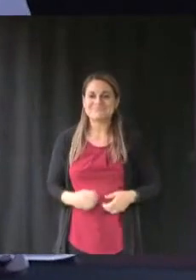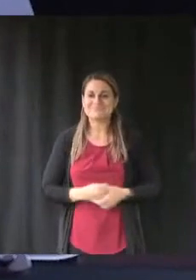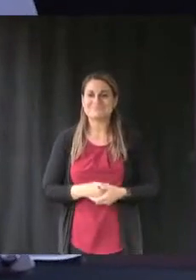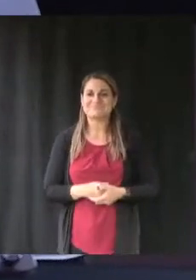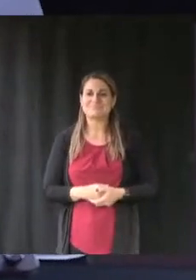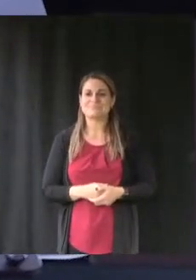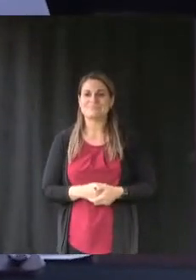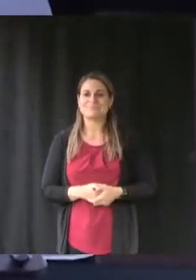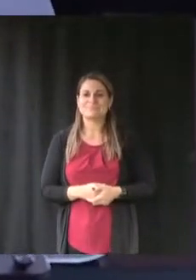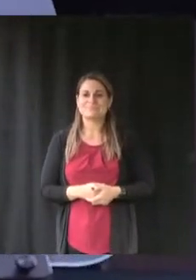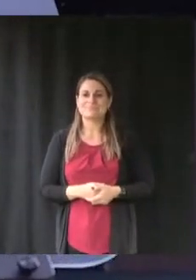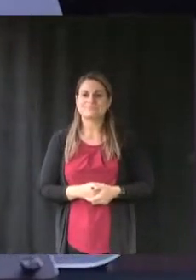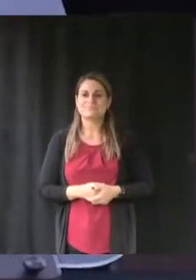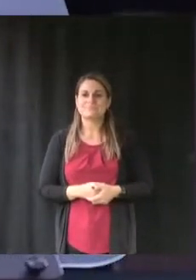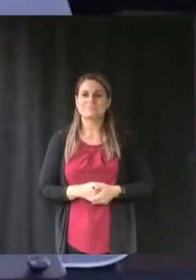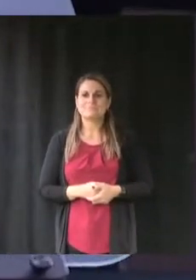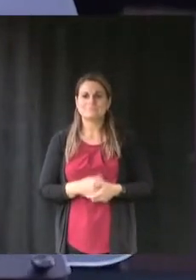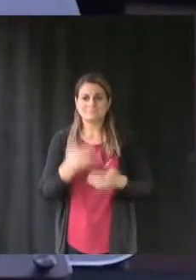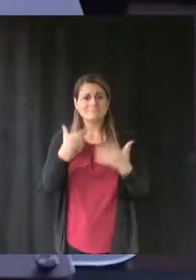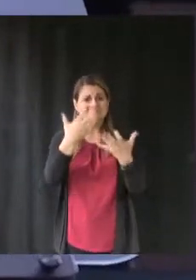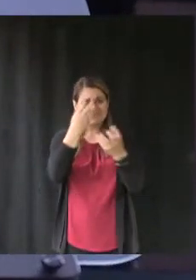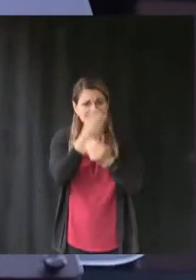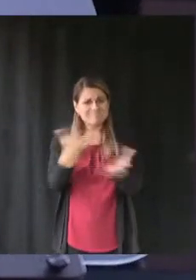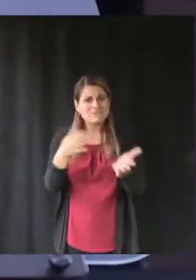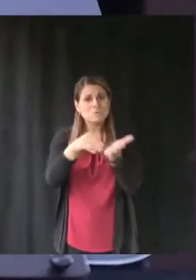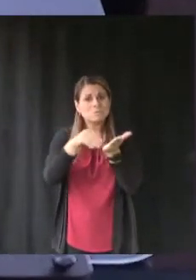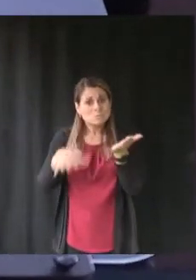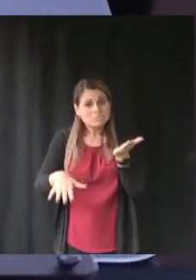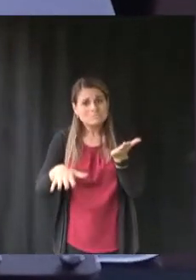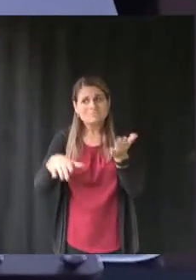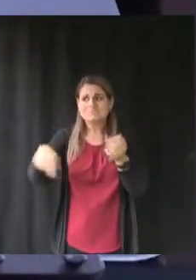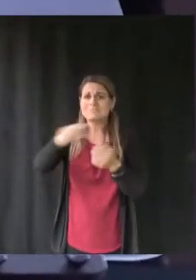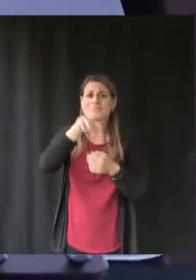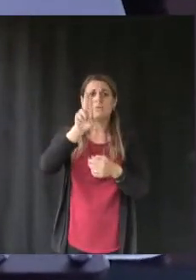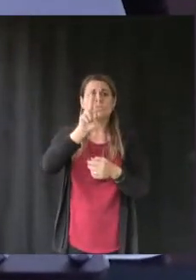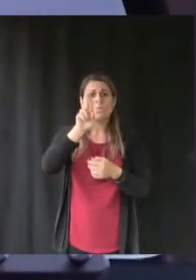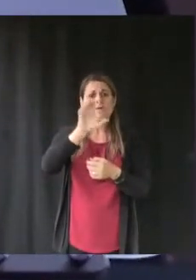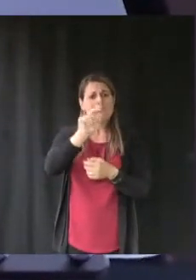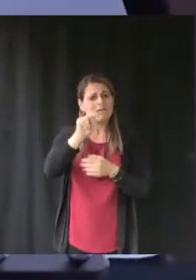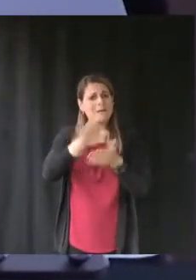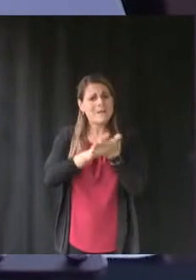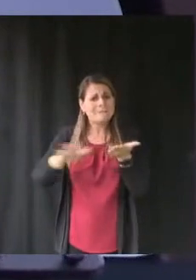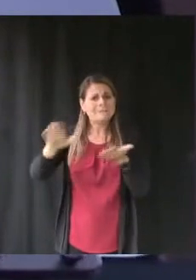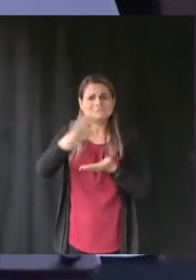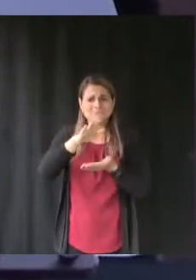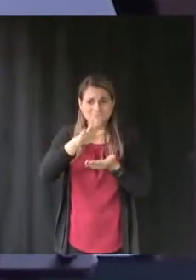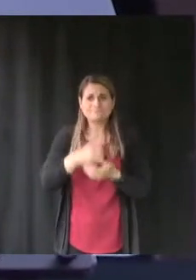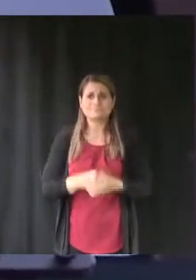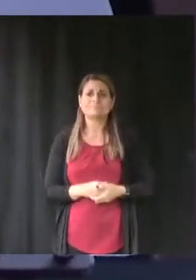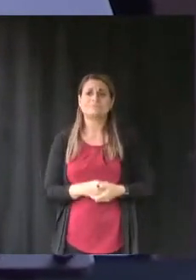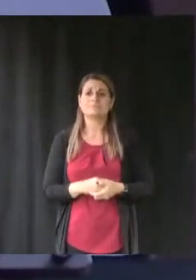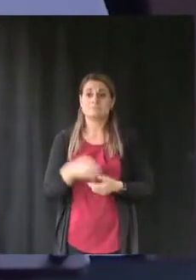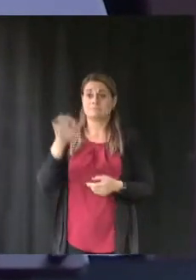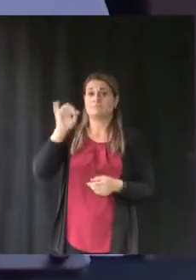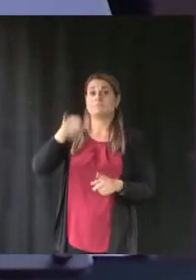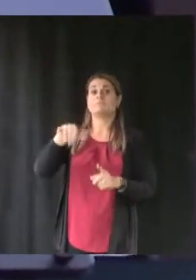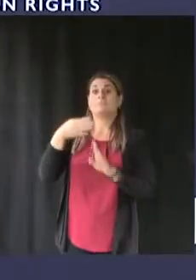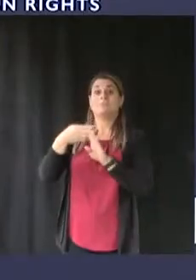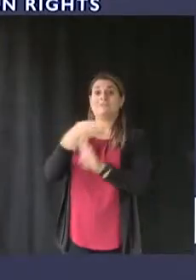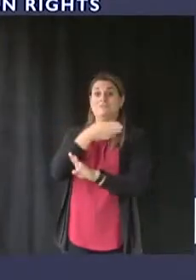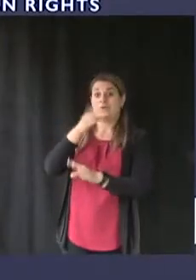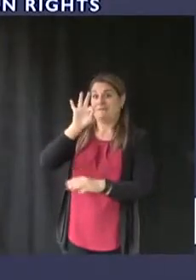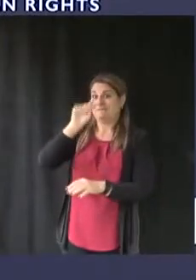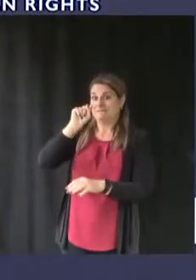I'd like to say to the students of UConn, before we had FaceTime, before we had Zoom, we used to write a lot